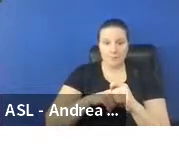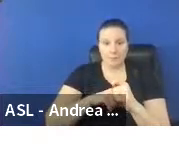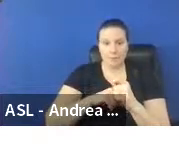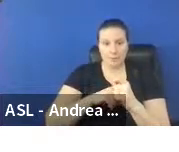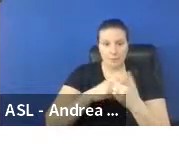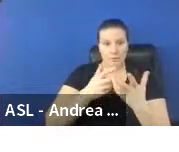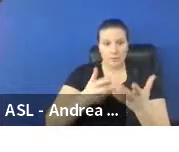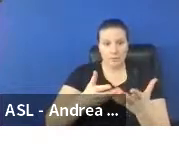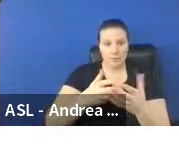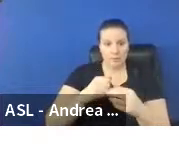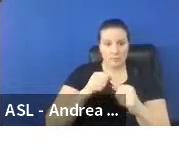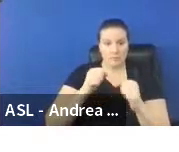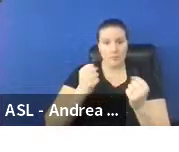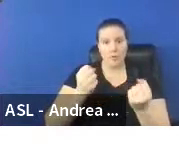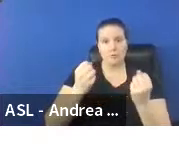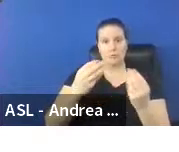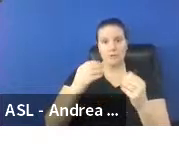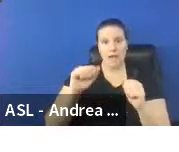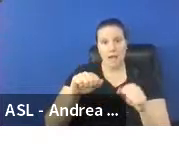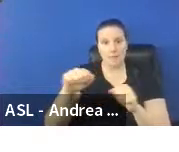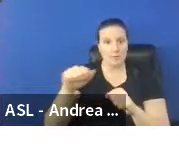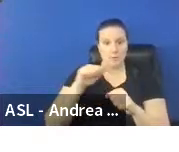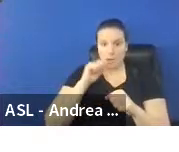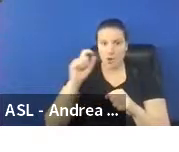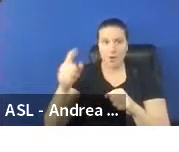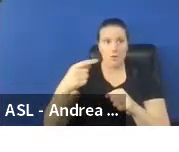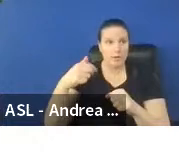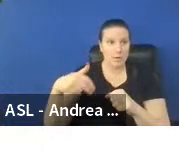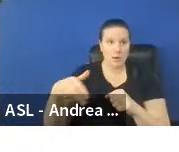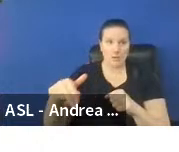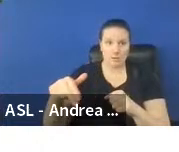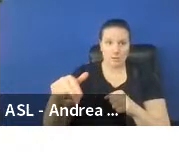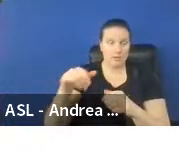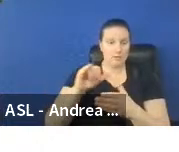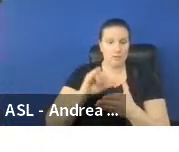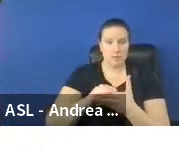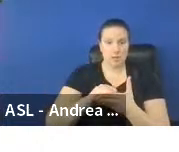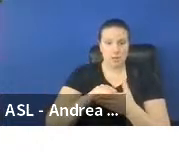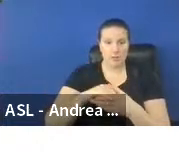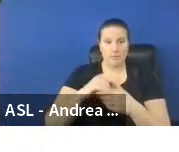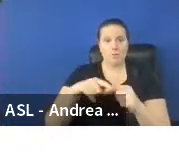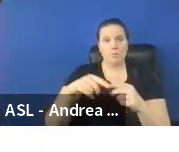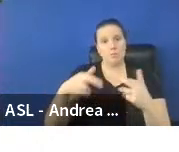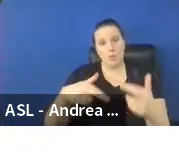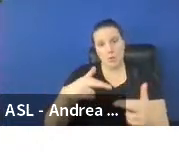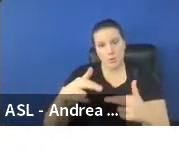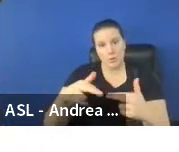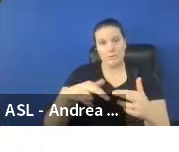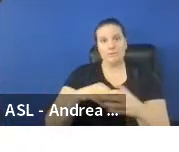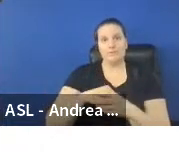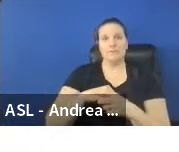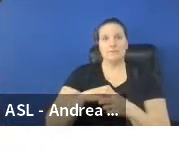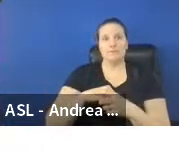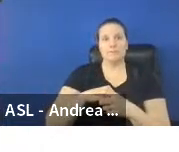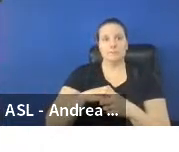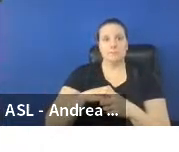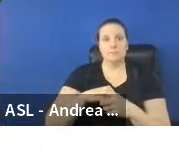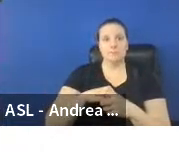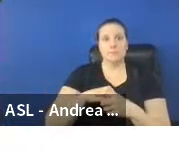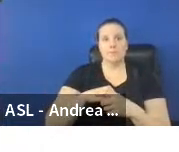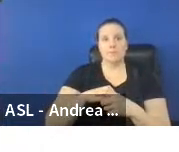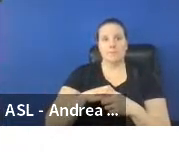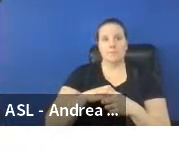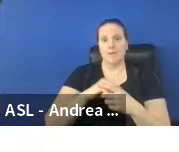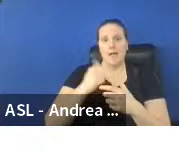multiply abled? So not just walking, but also any kind of other rolling or any situation of that